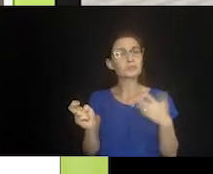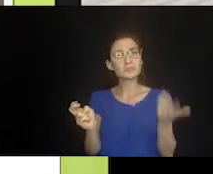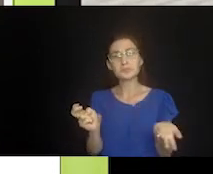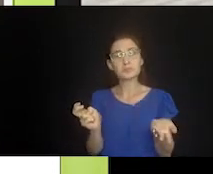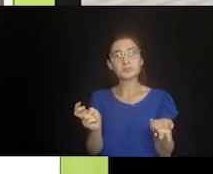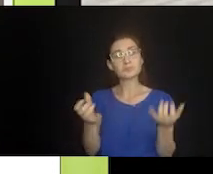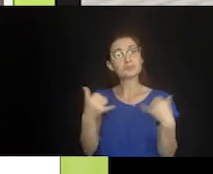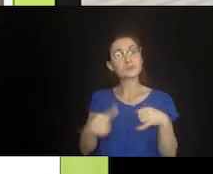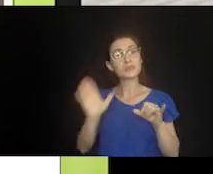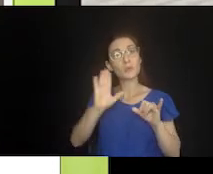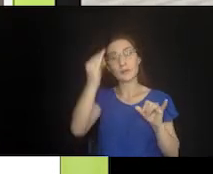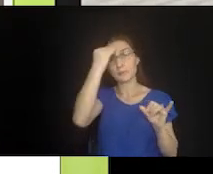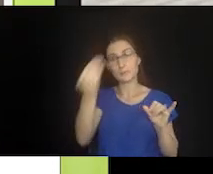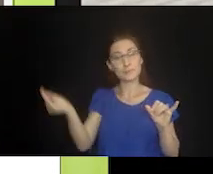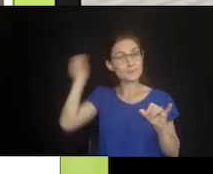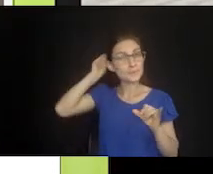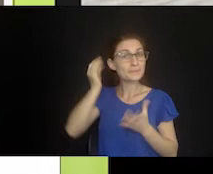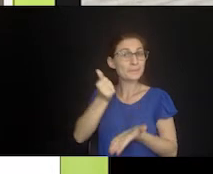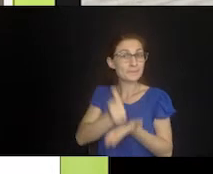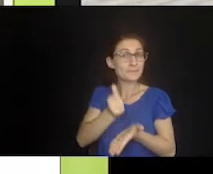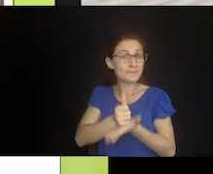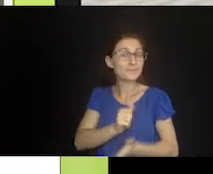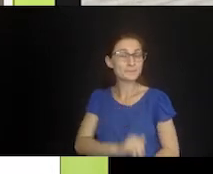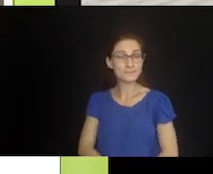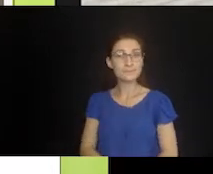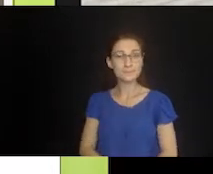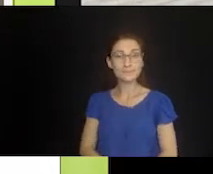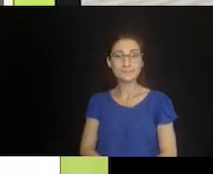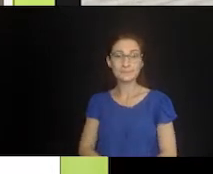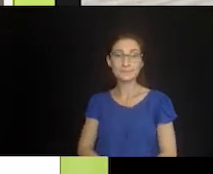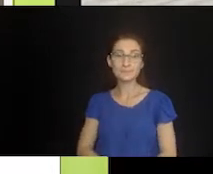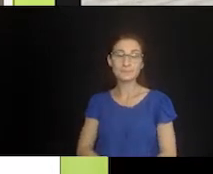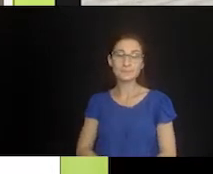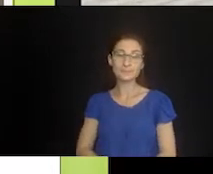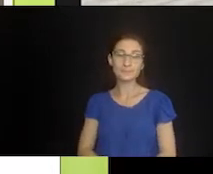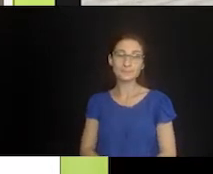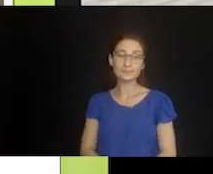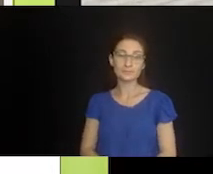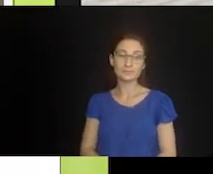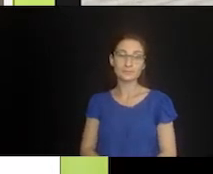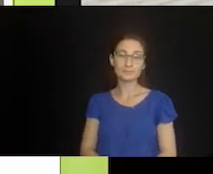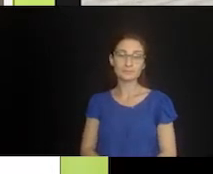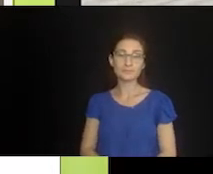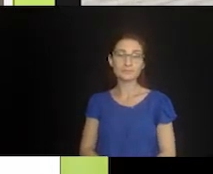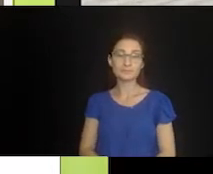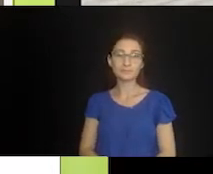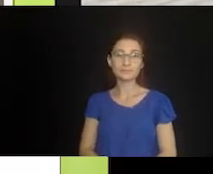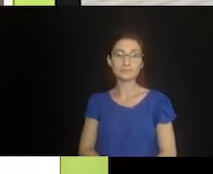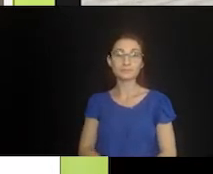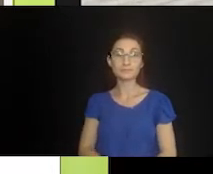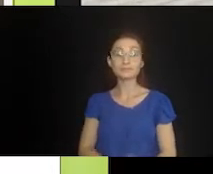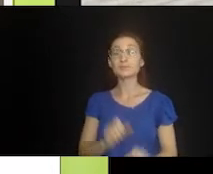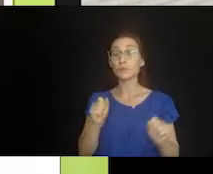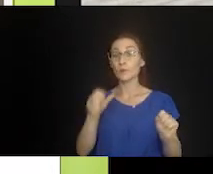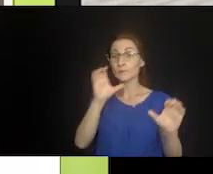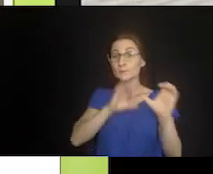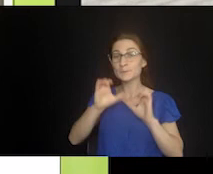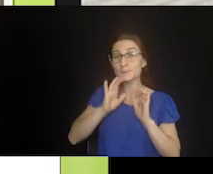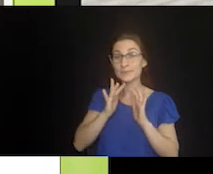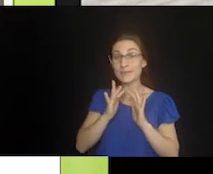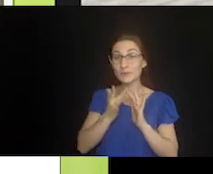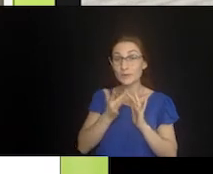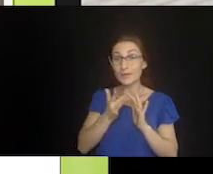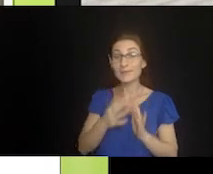issue that you're learning about right now, and right then, it's something that you can carry with you that might help you in the